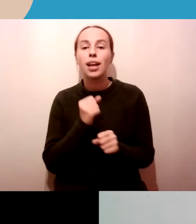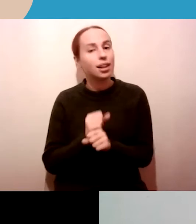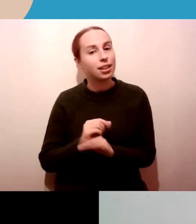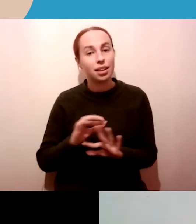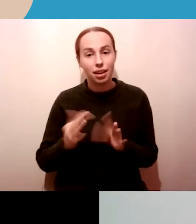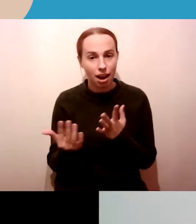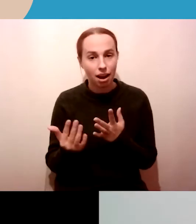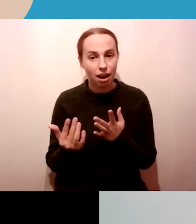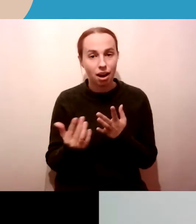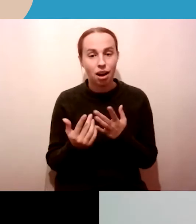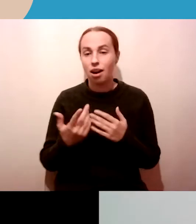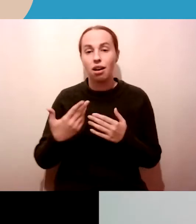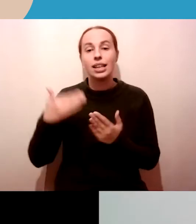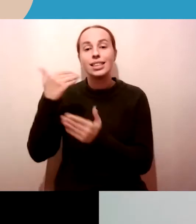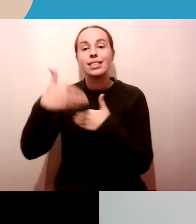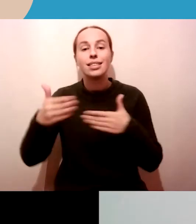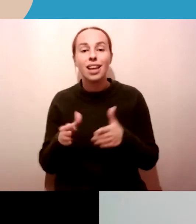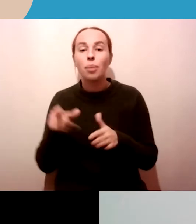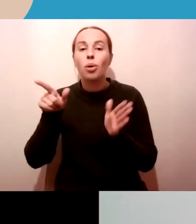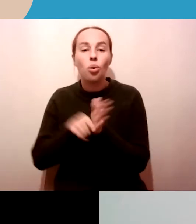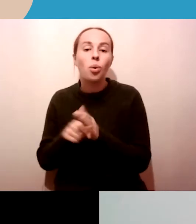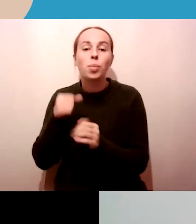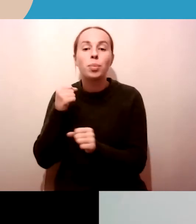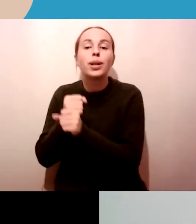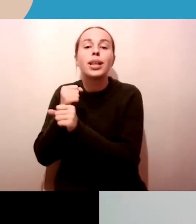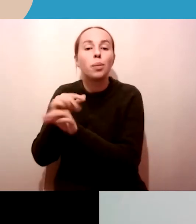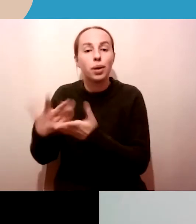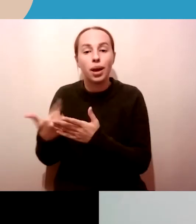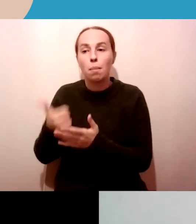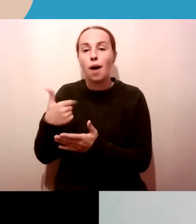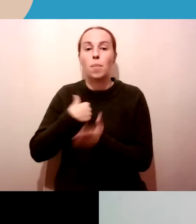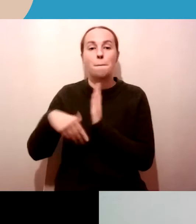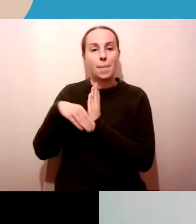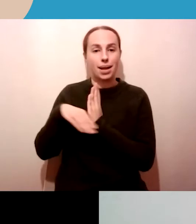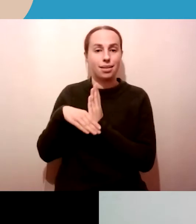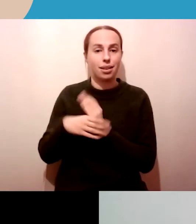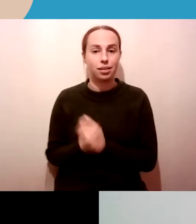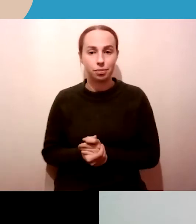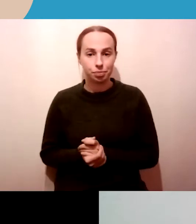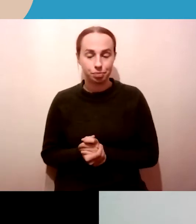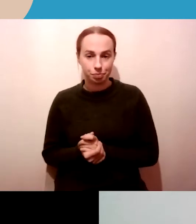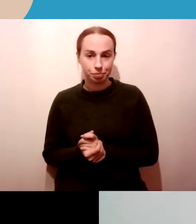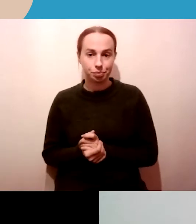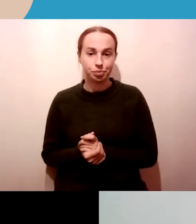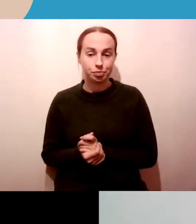can't be in this environment. What shall I do? How could the system help me?